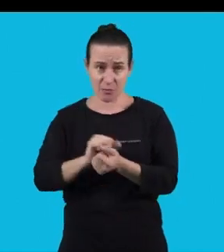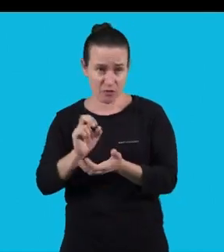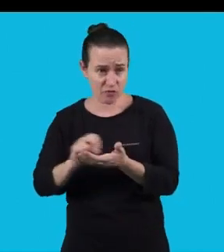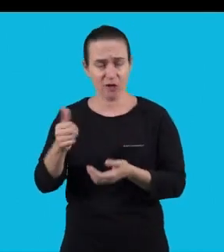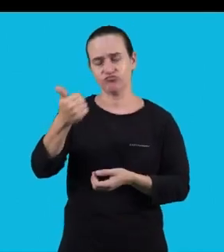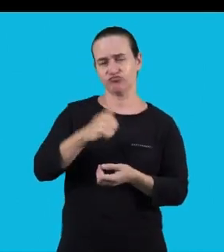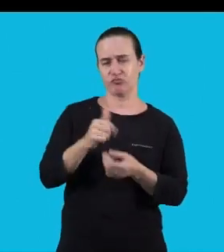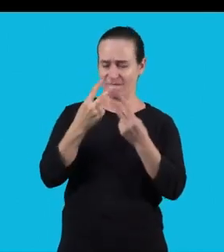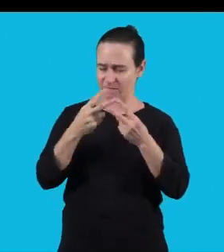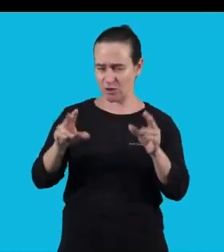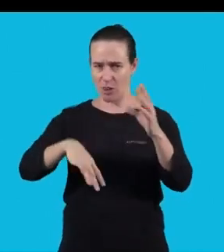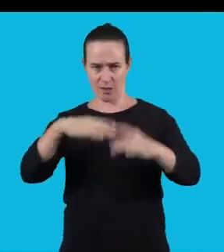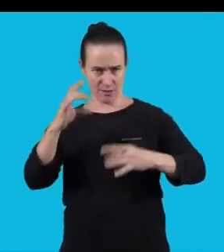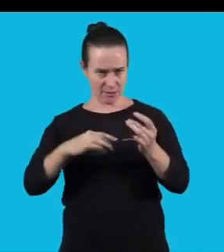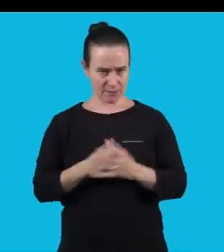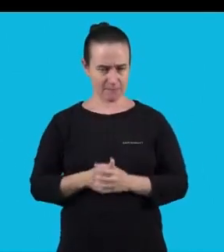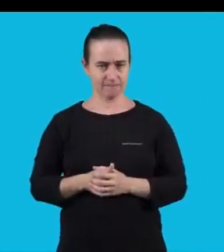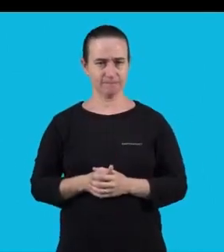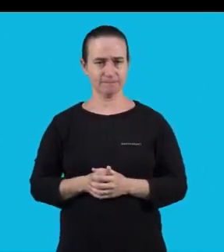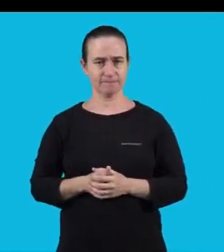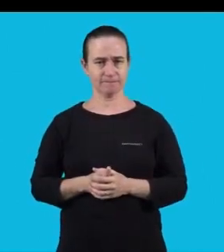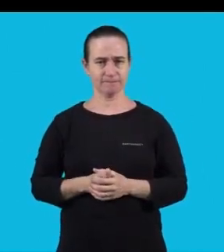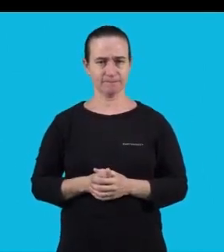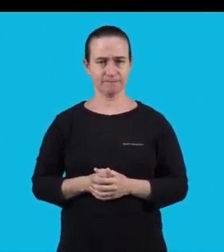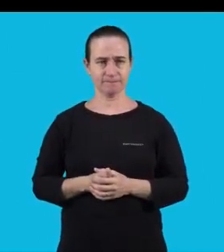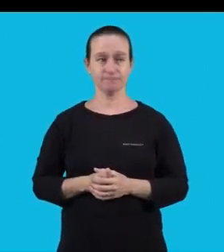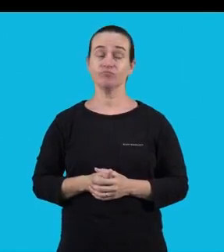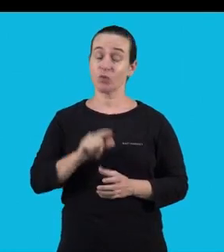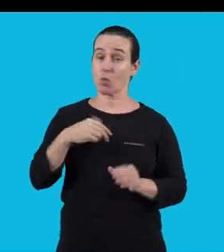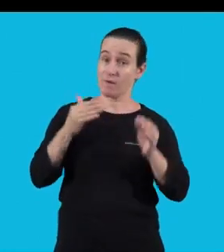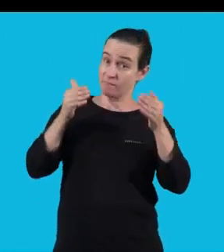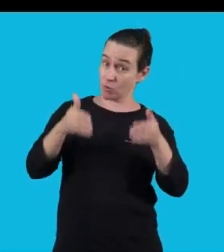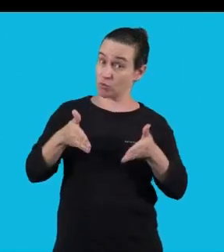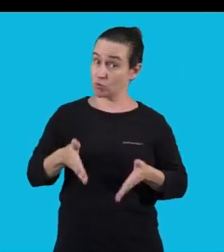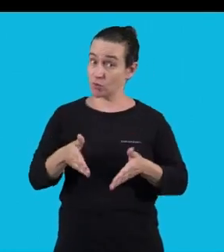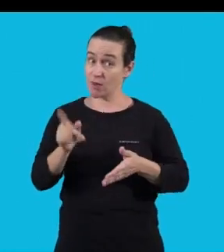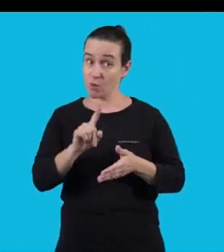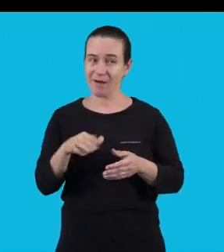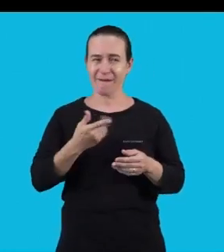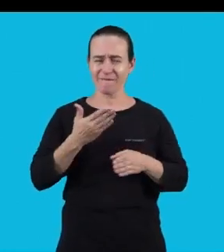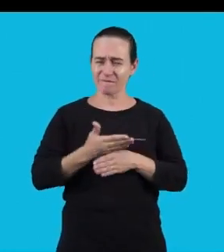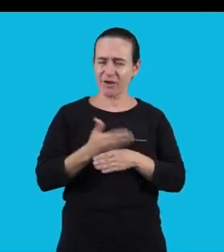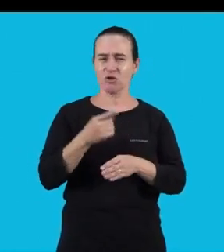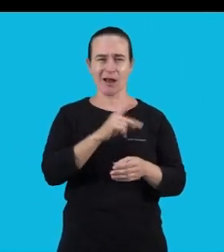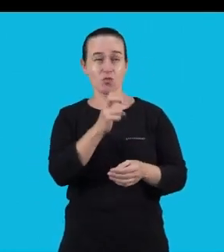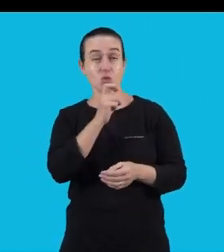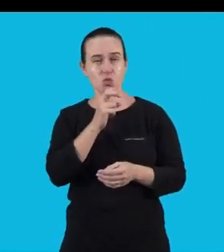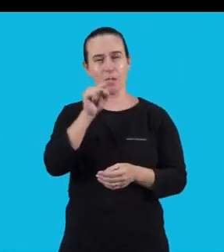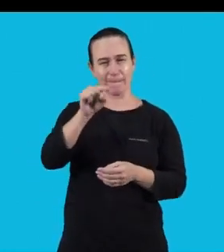the visual analysis. Our focus today has been on the function and application of